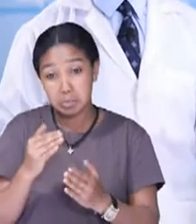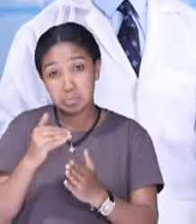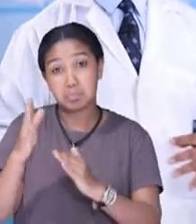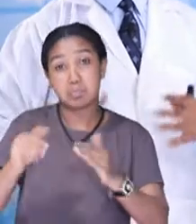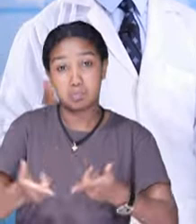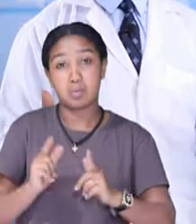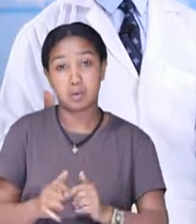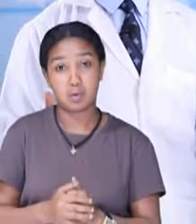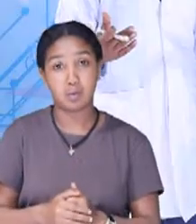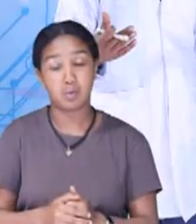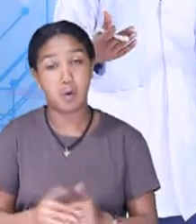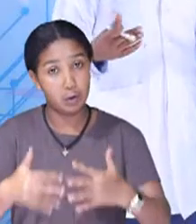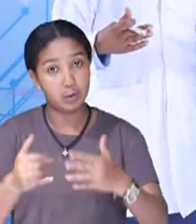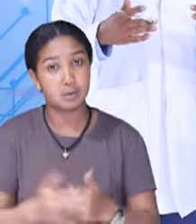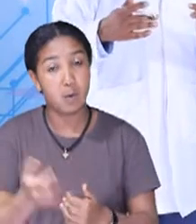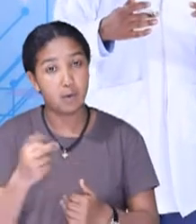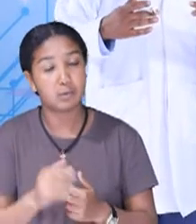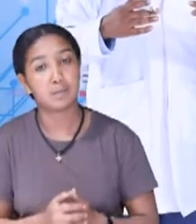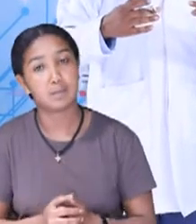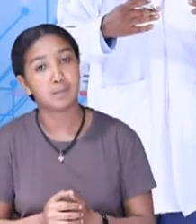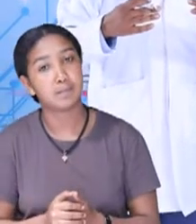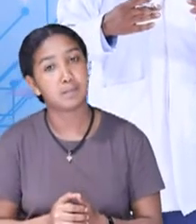food or resources, or